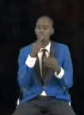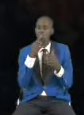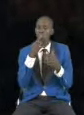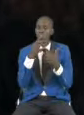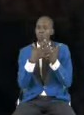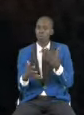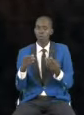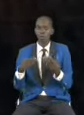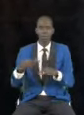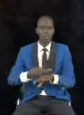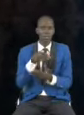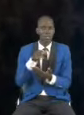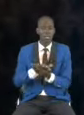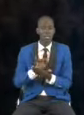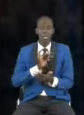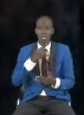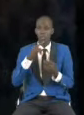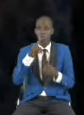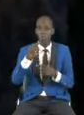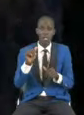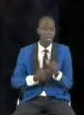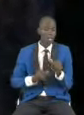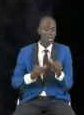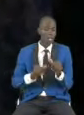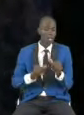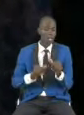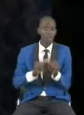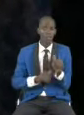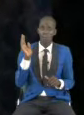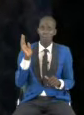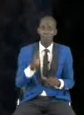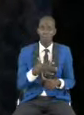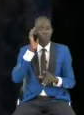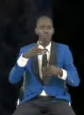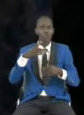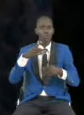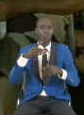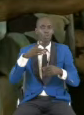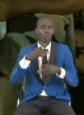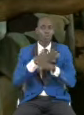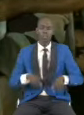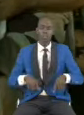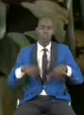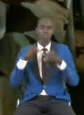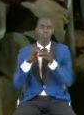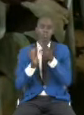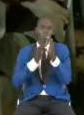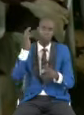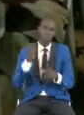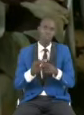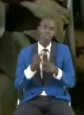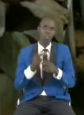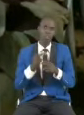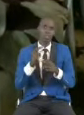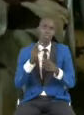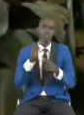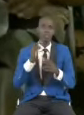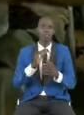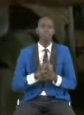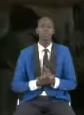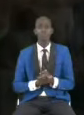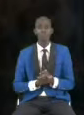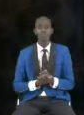every evil sin will pass away from your life in Jesus' name. If the devil